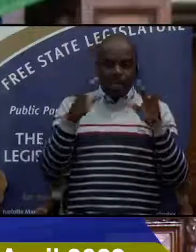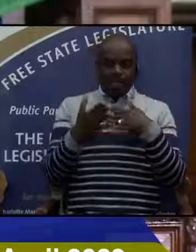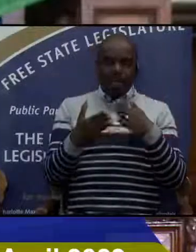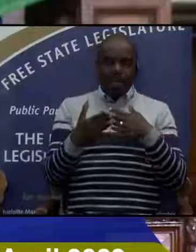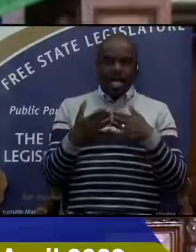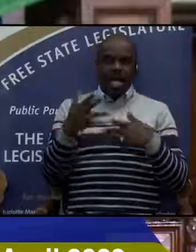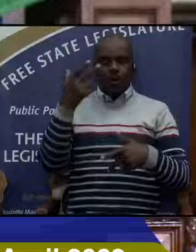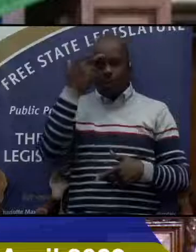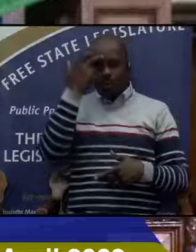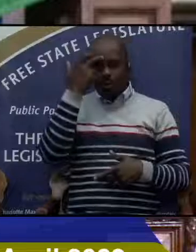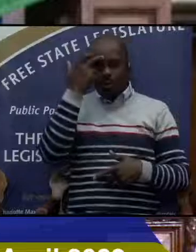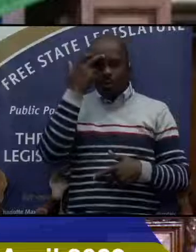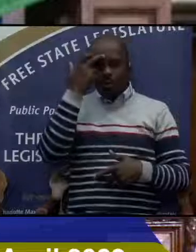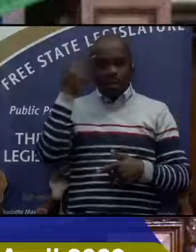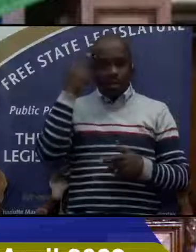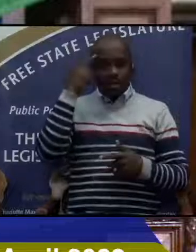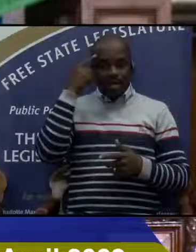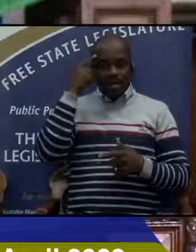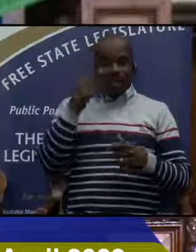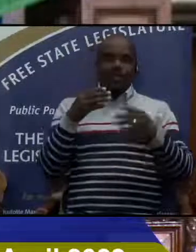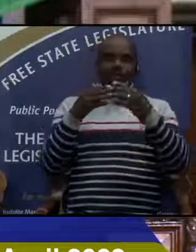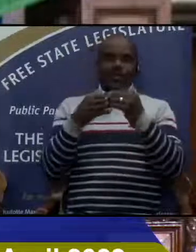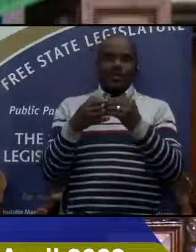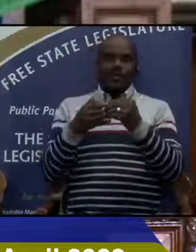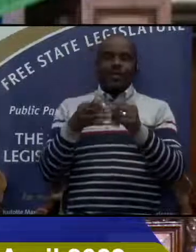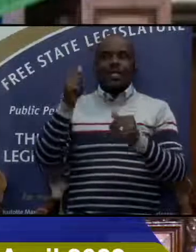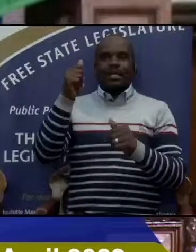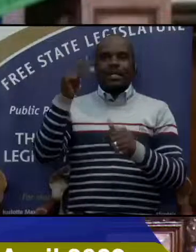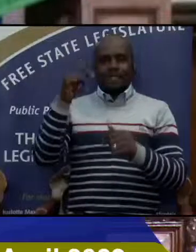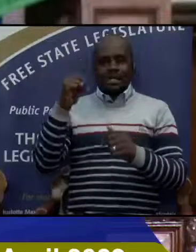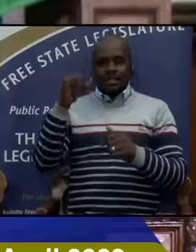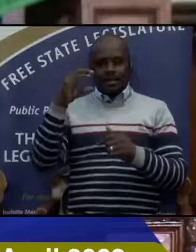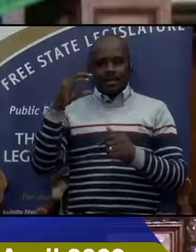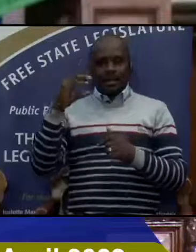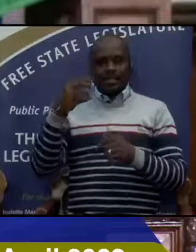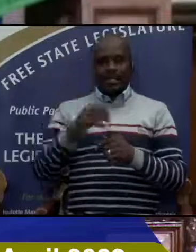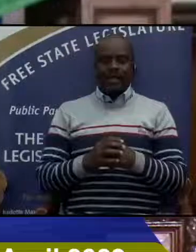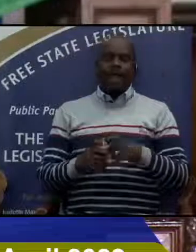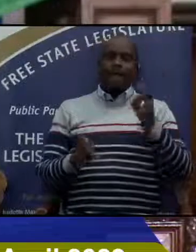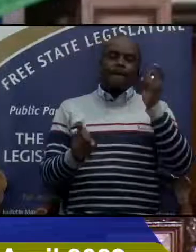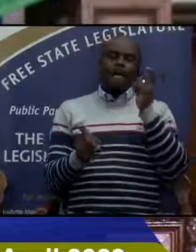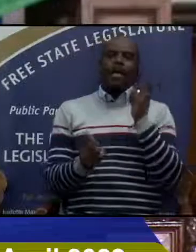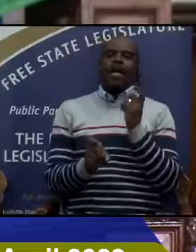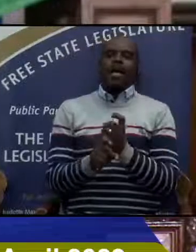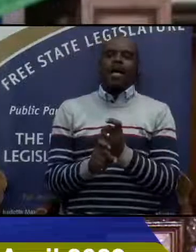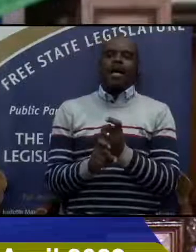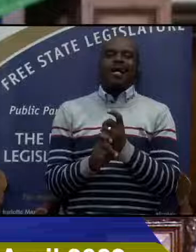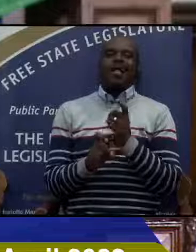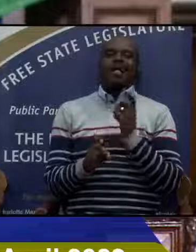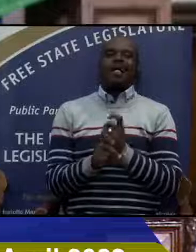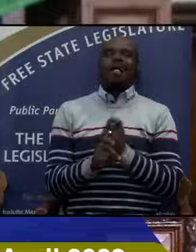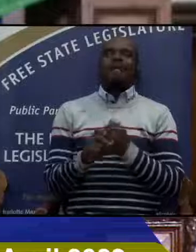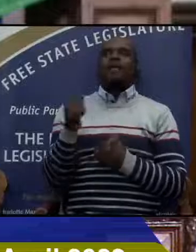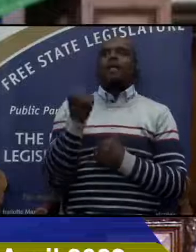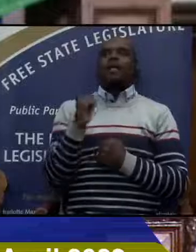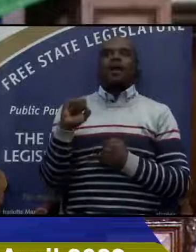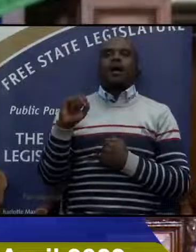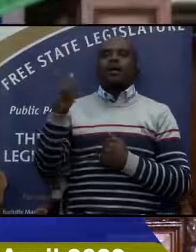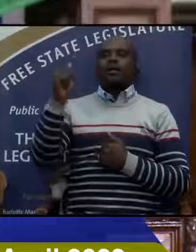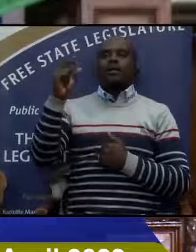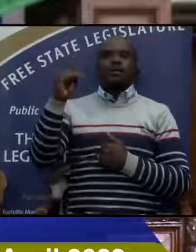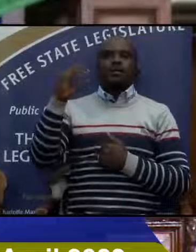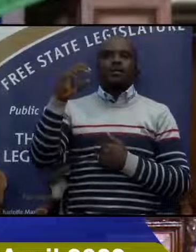ANC members of this legislature to dishonestly deny the successes of DA-run opposition governments while